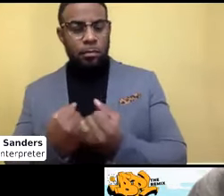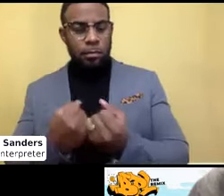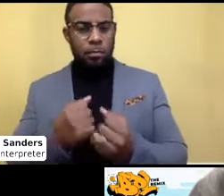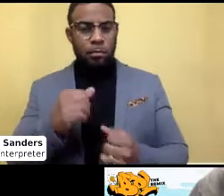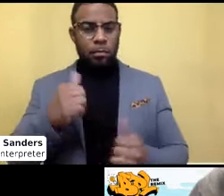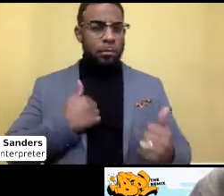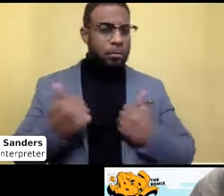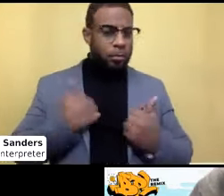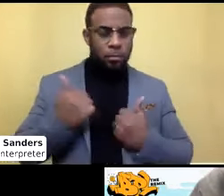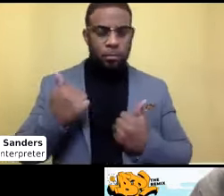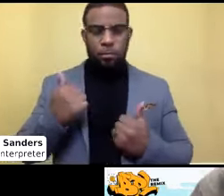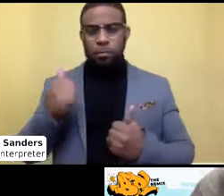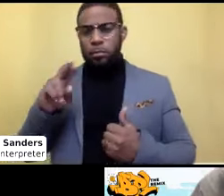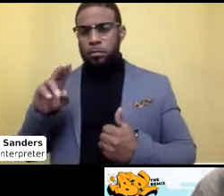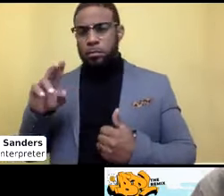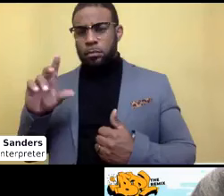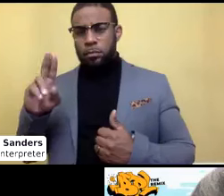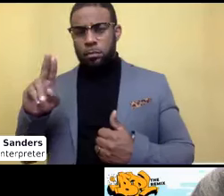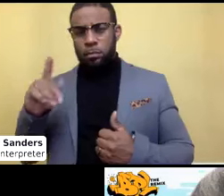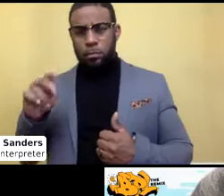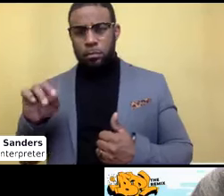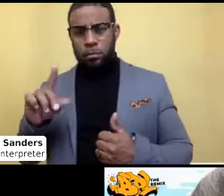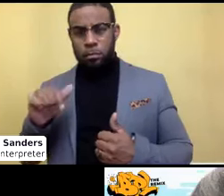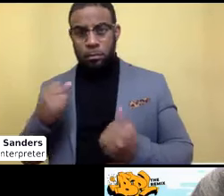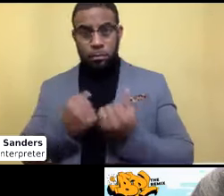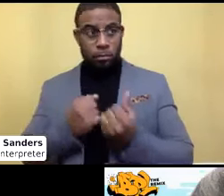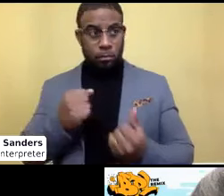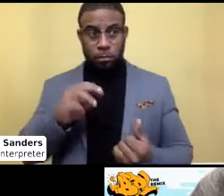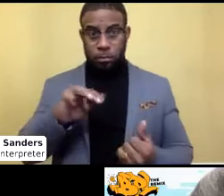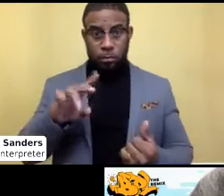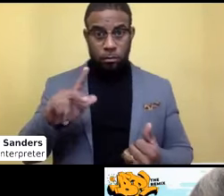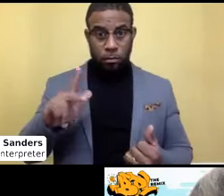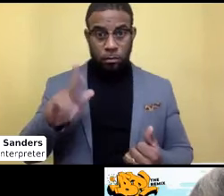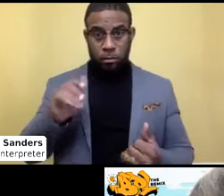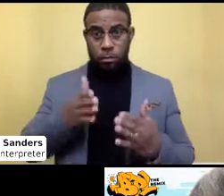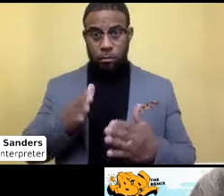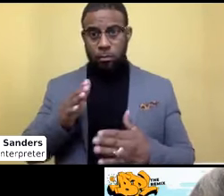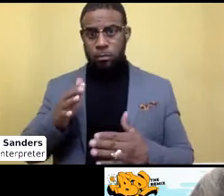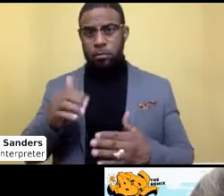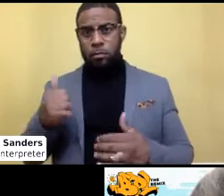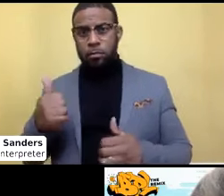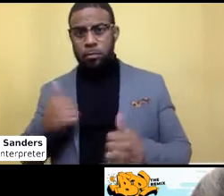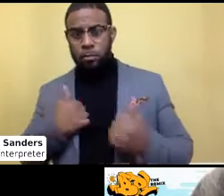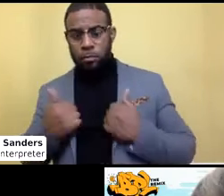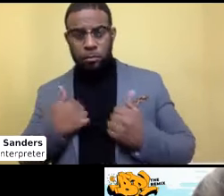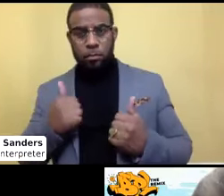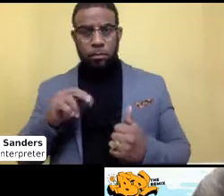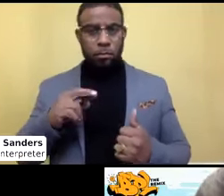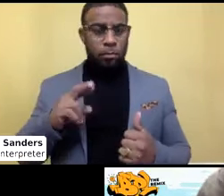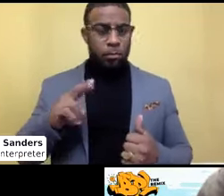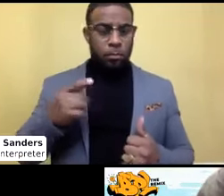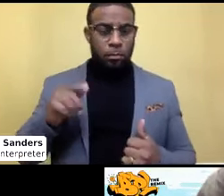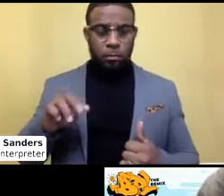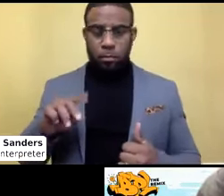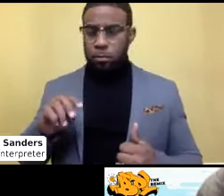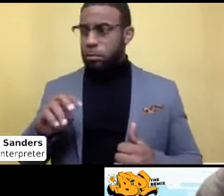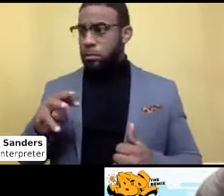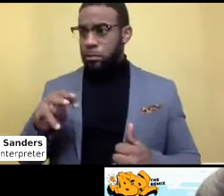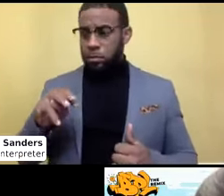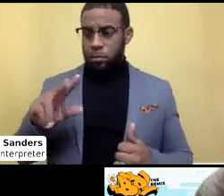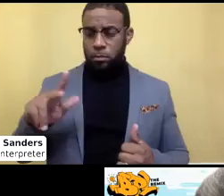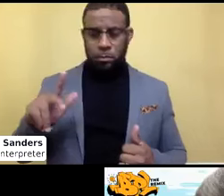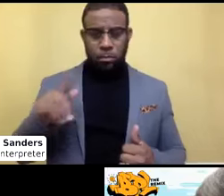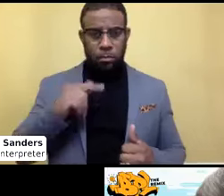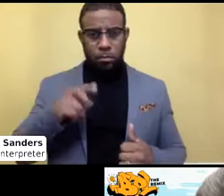and by way, or supporting M23 by way of Rwanda and Uganda. Is really, let's keep it plain. M23 is a proxy for the